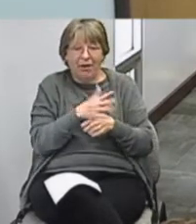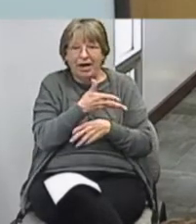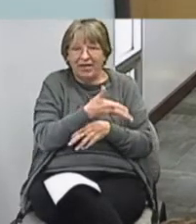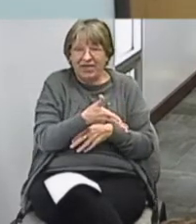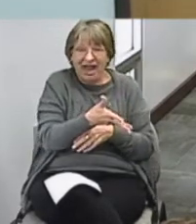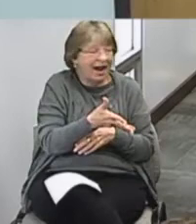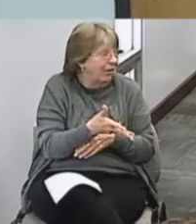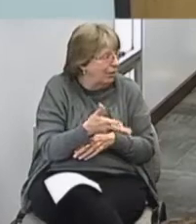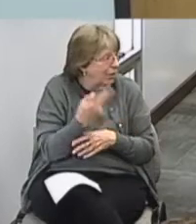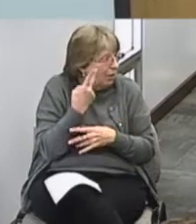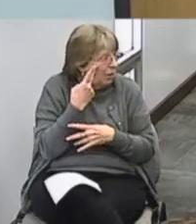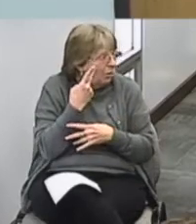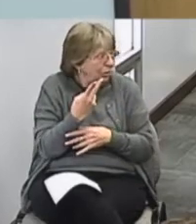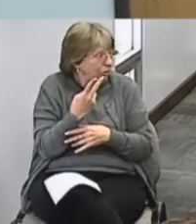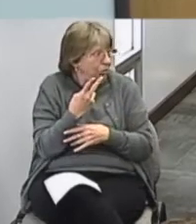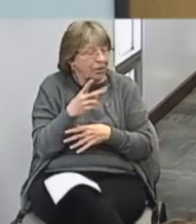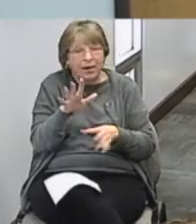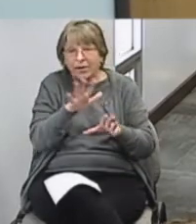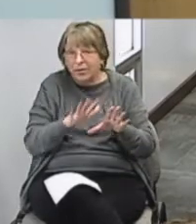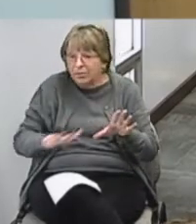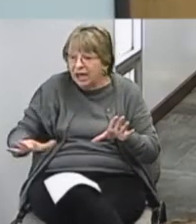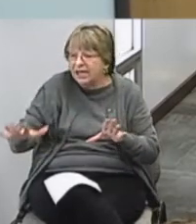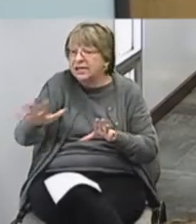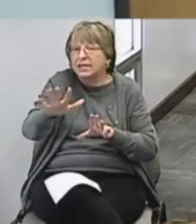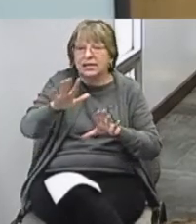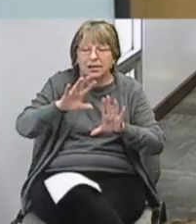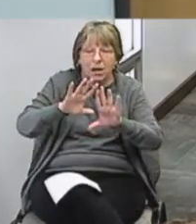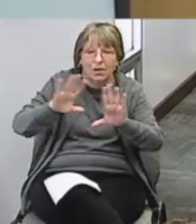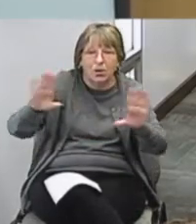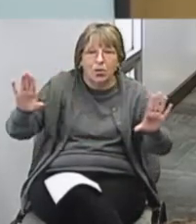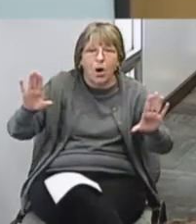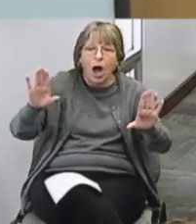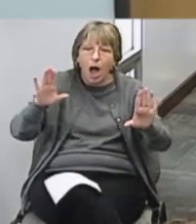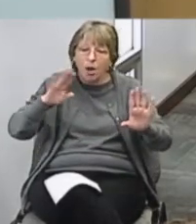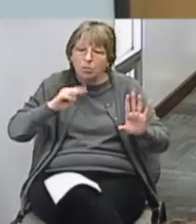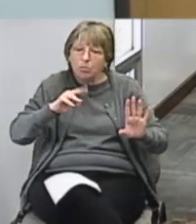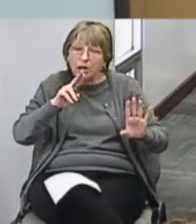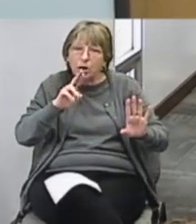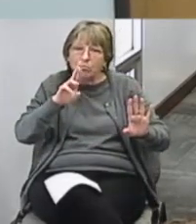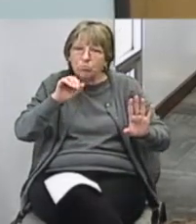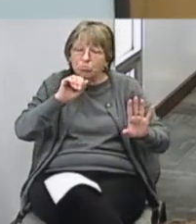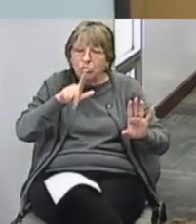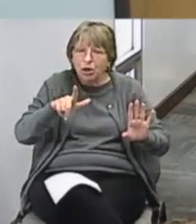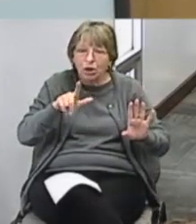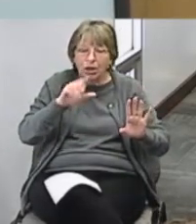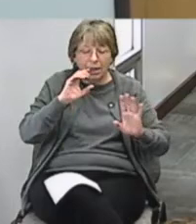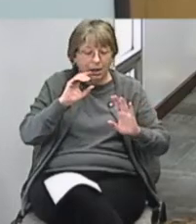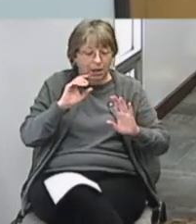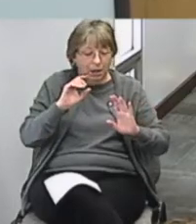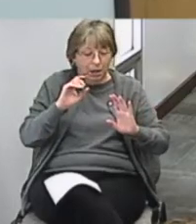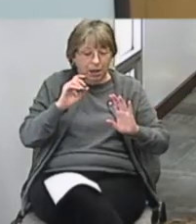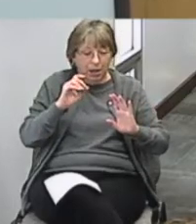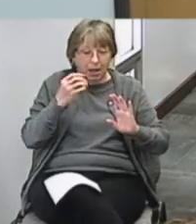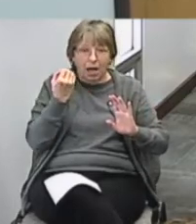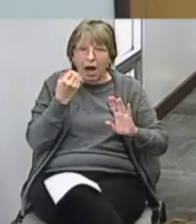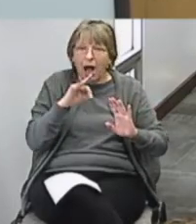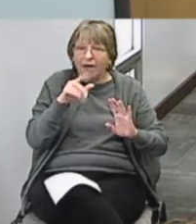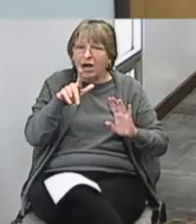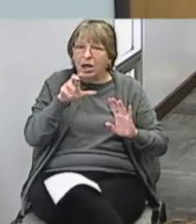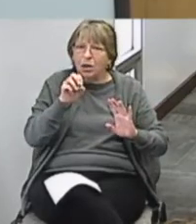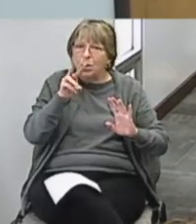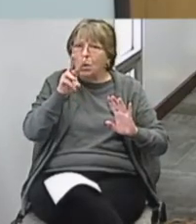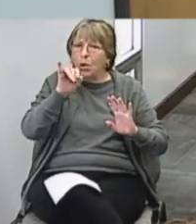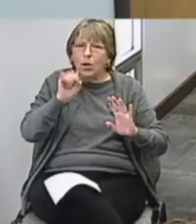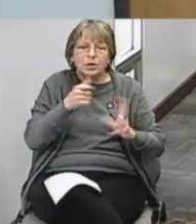three spaces on the wall, where one of them could be a perfect mural of Chester Lewis, and explaining who he meant and who he